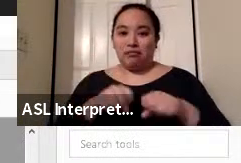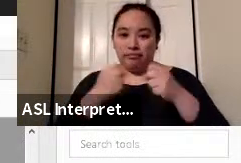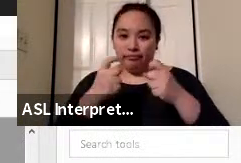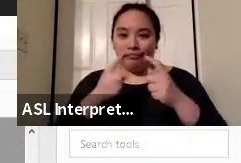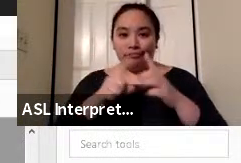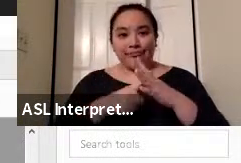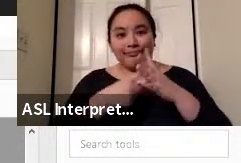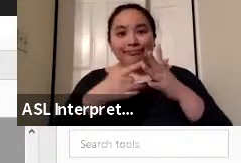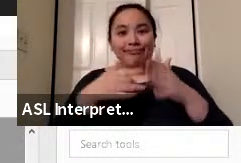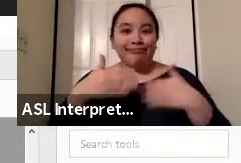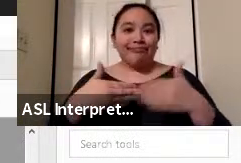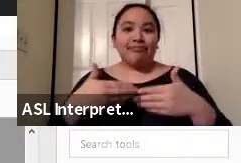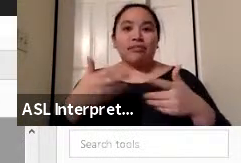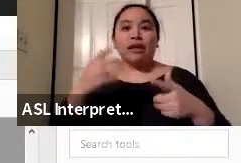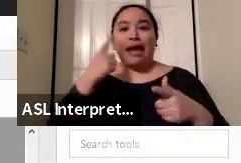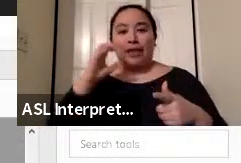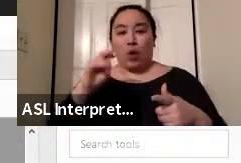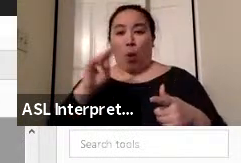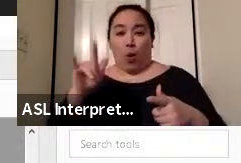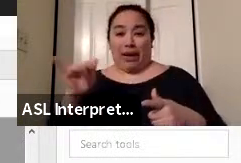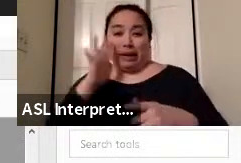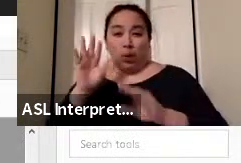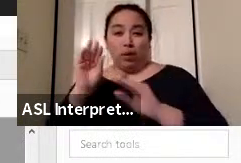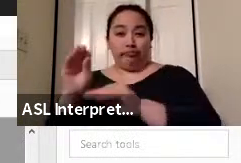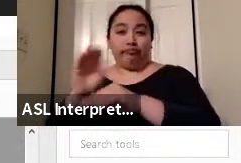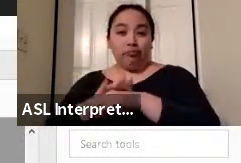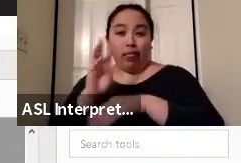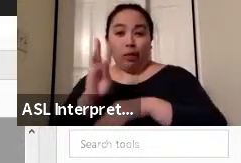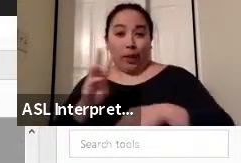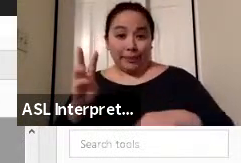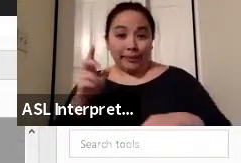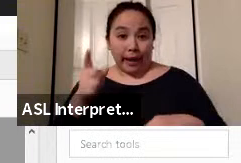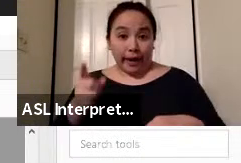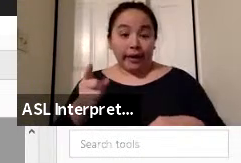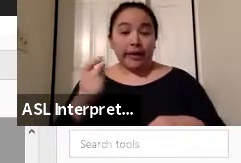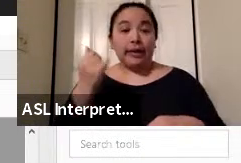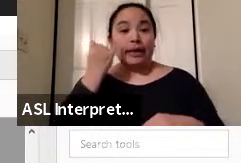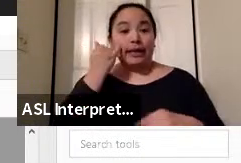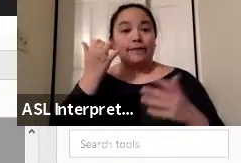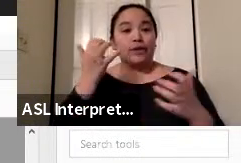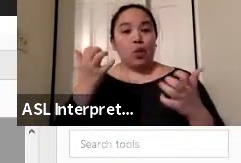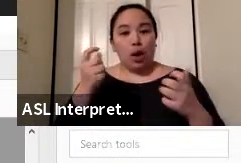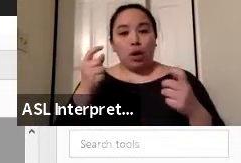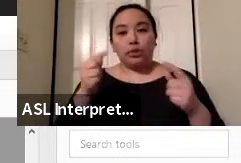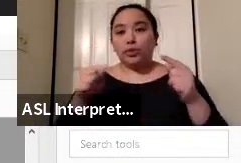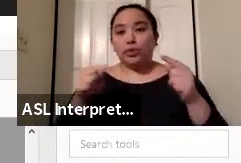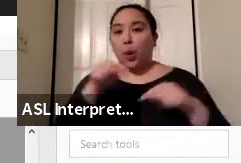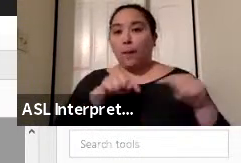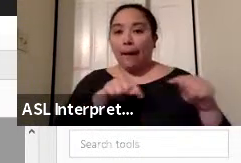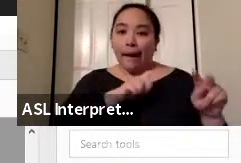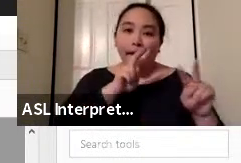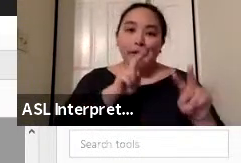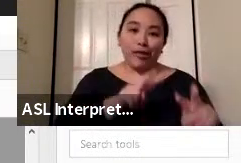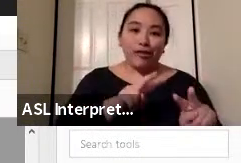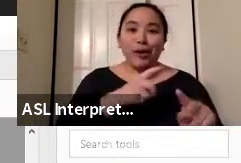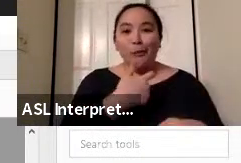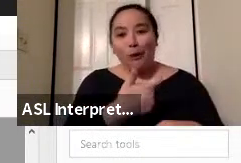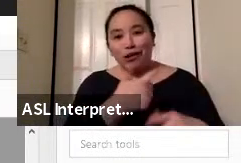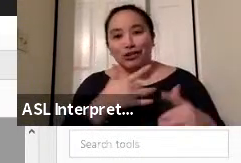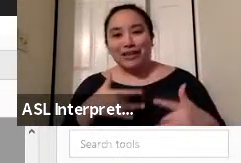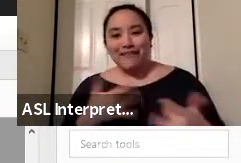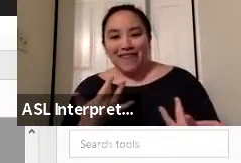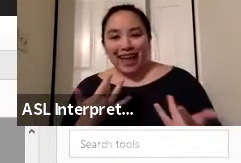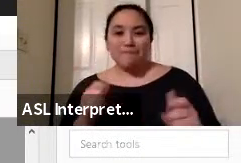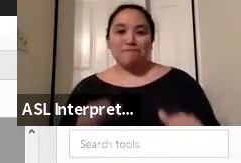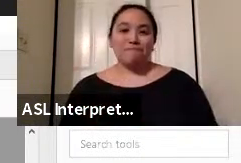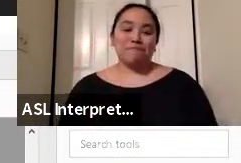available on the TCC website. So if you'd like to go back and review that groundbreaking event, you can certainly